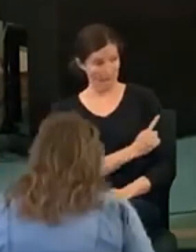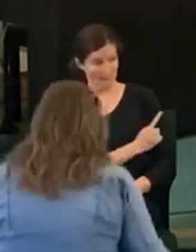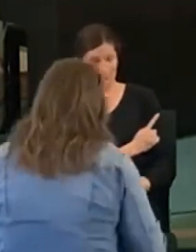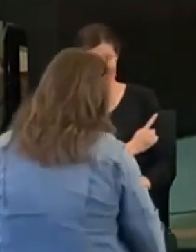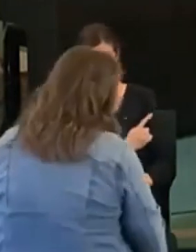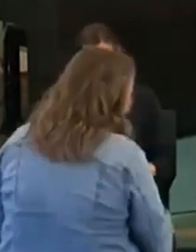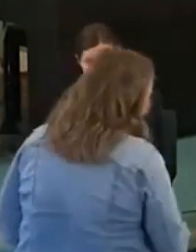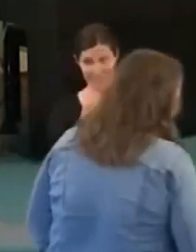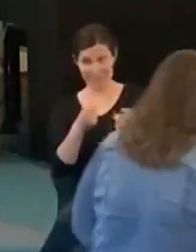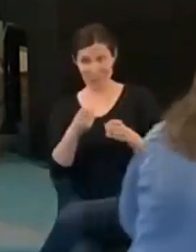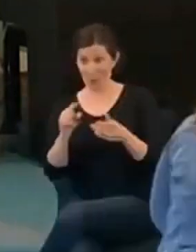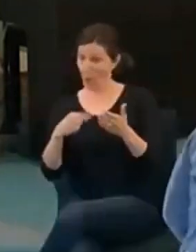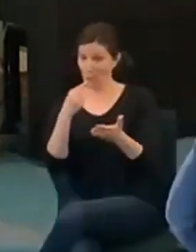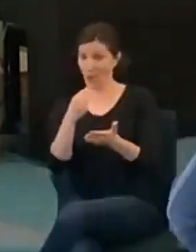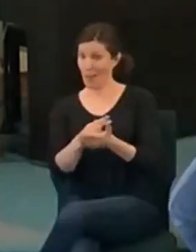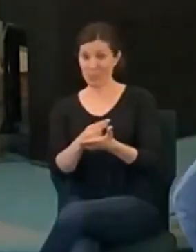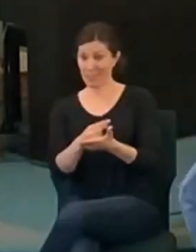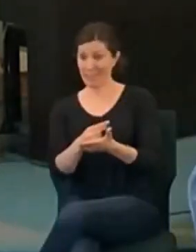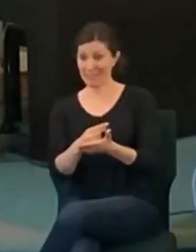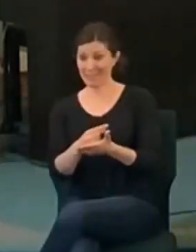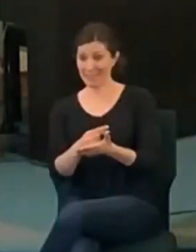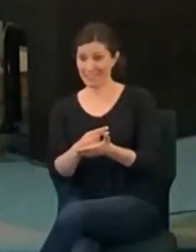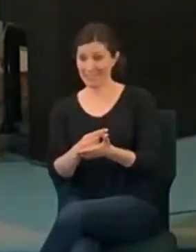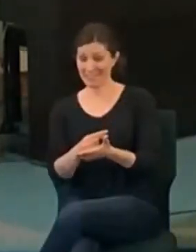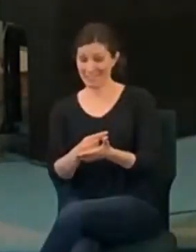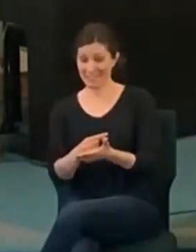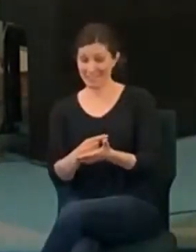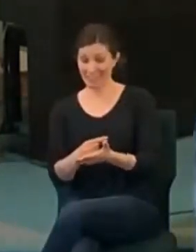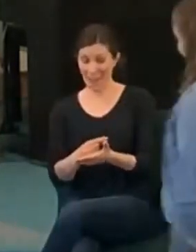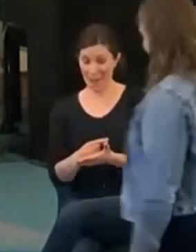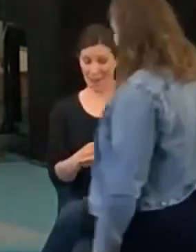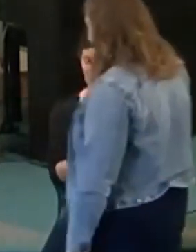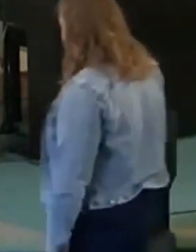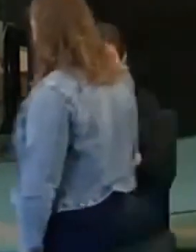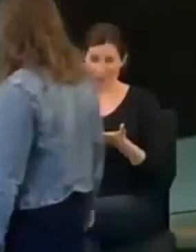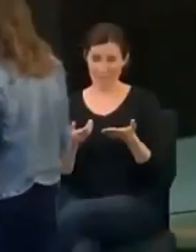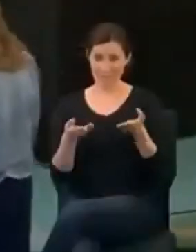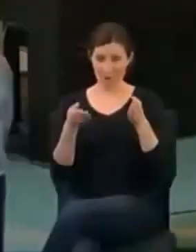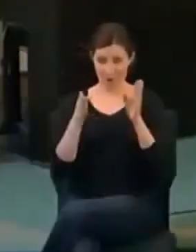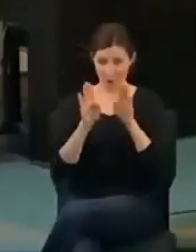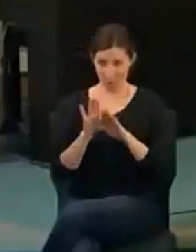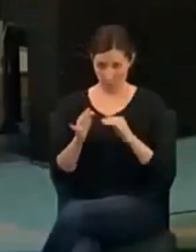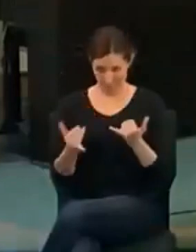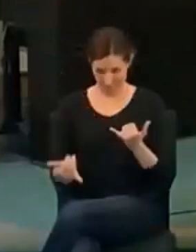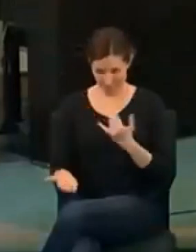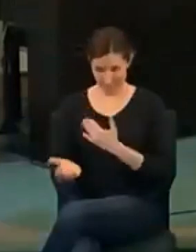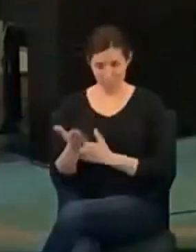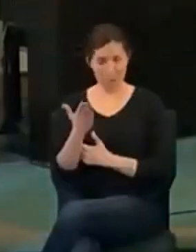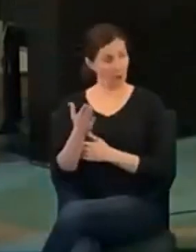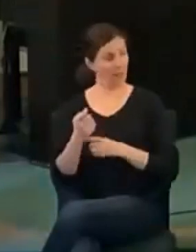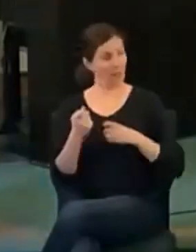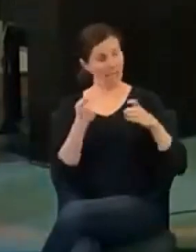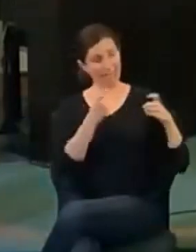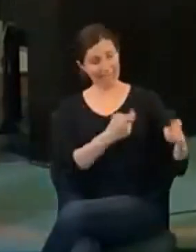judge others. In Jesus' name we pray. Amen.